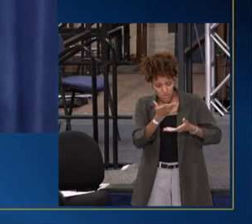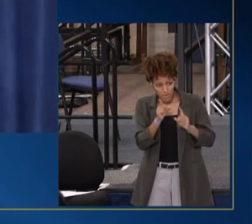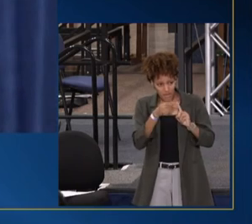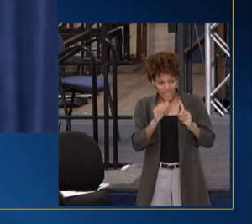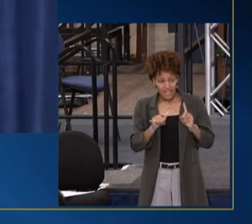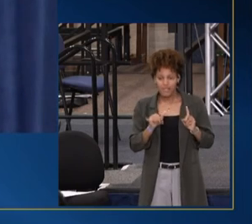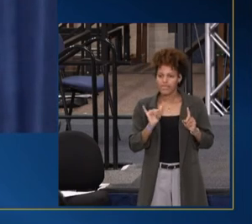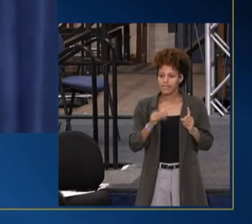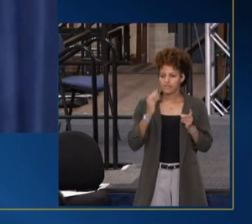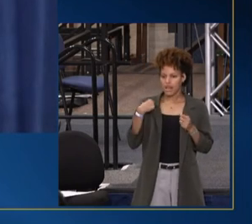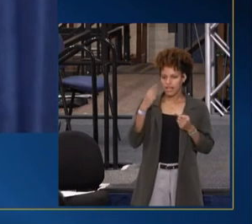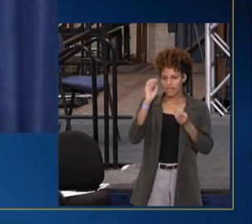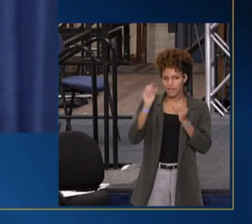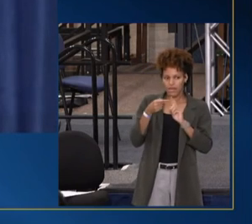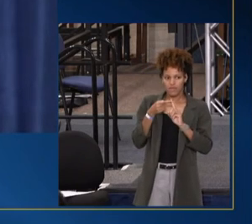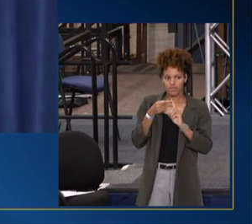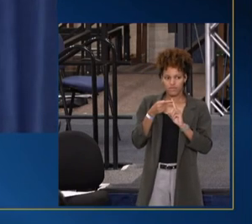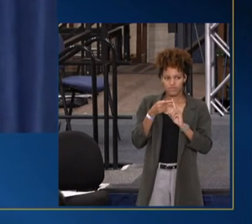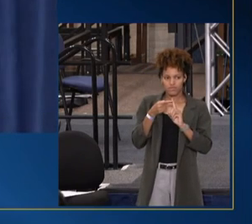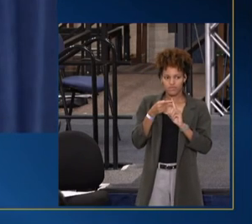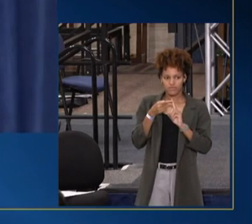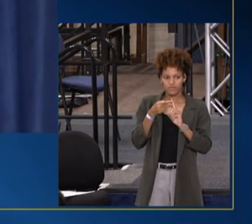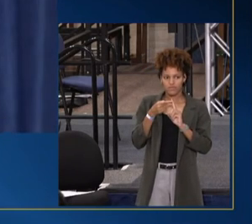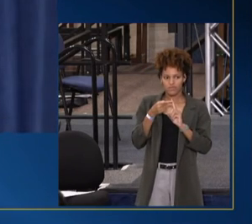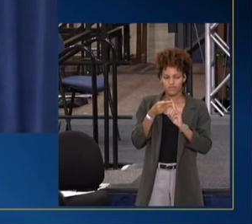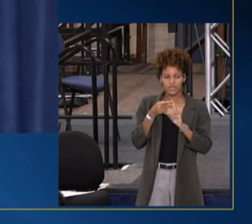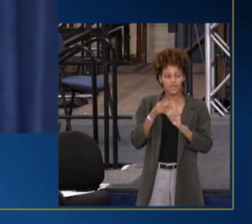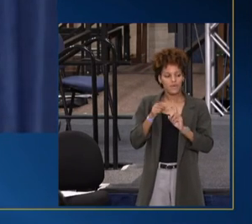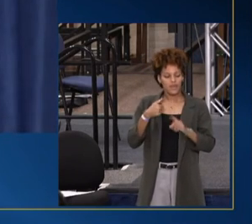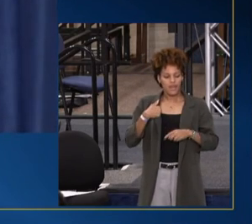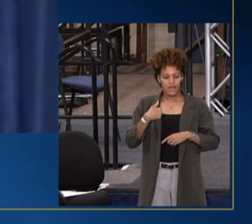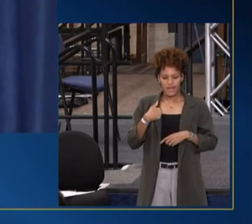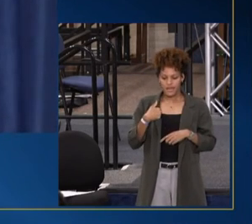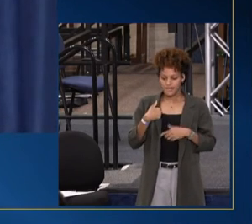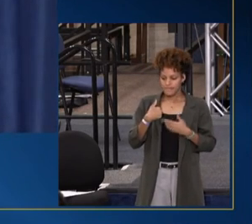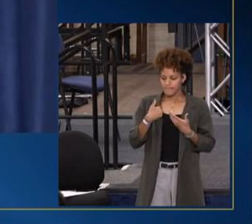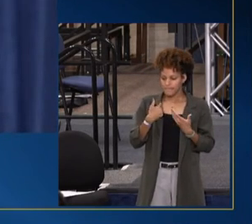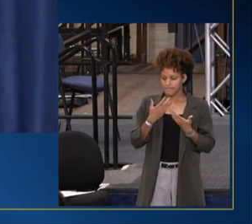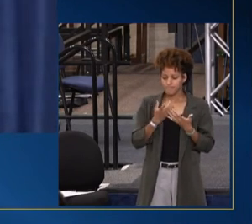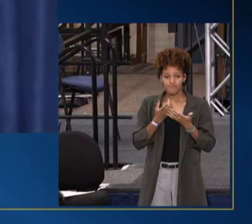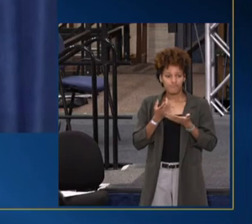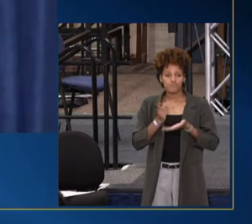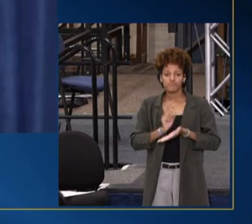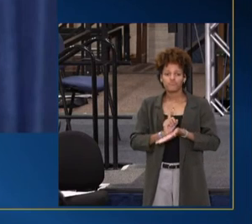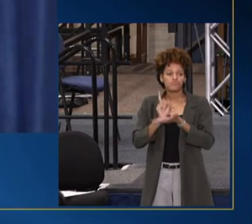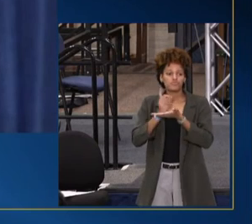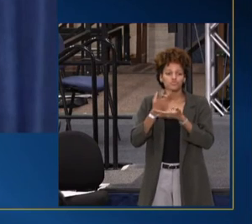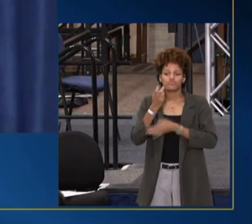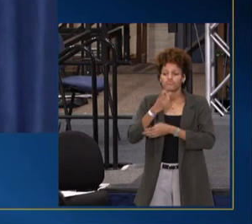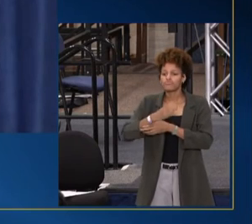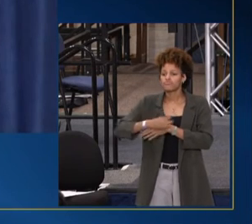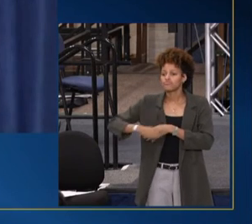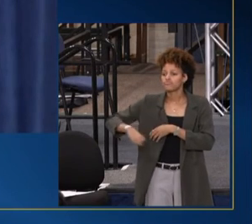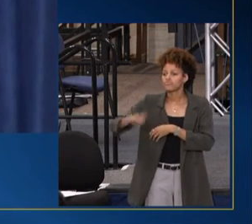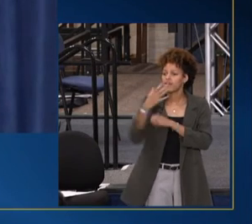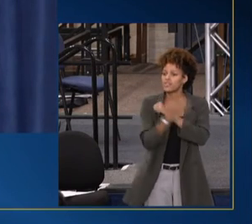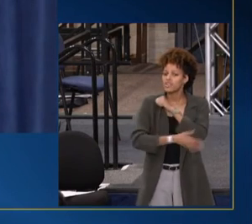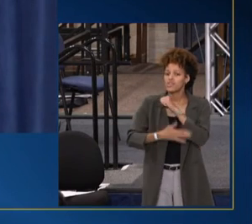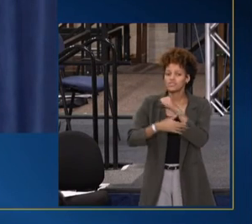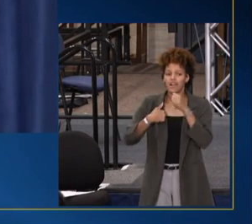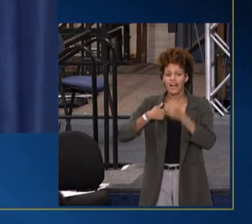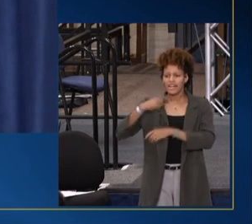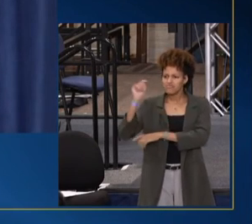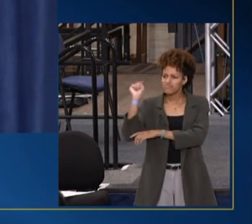That's what I think about. I think about what I hear when I am privileged to travel the country. I'm one of those folks who testifies against these